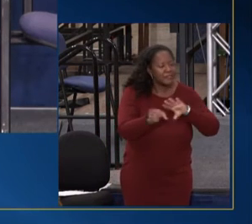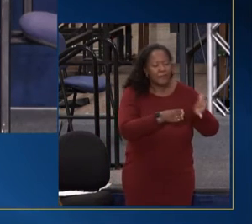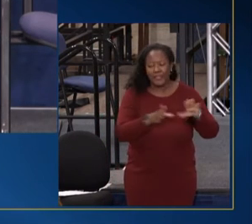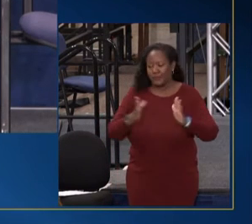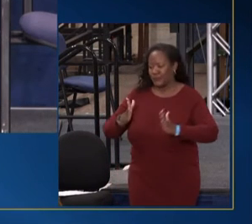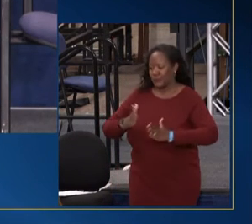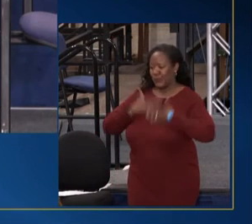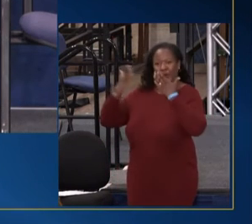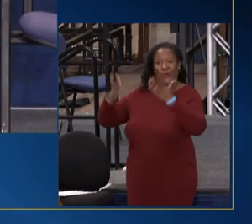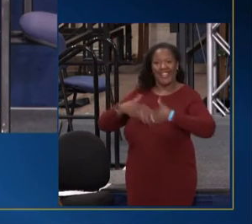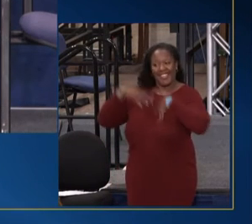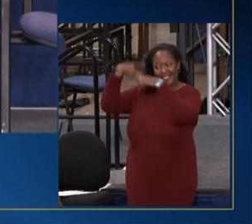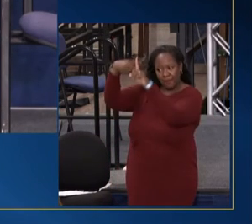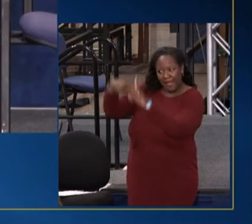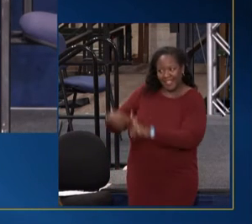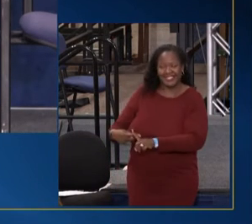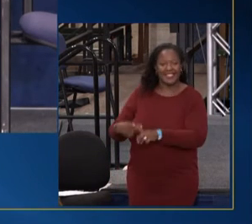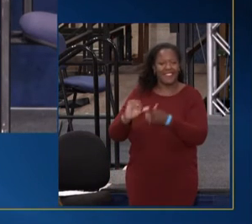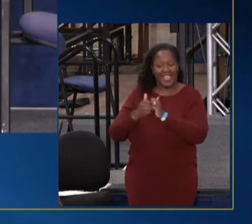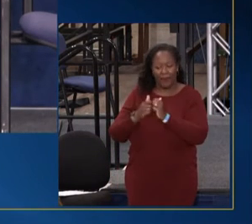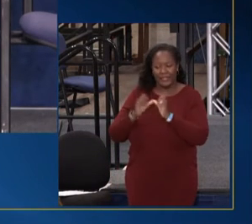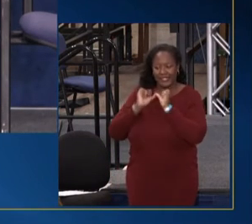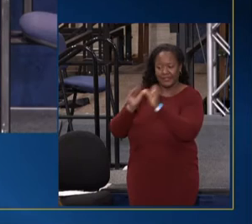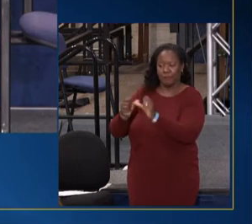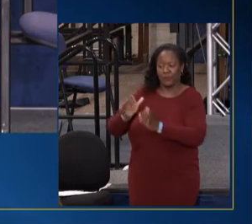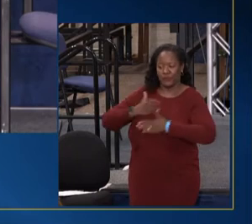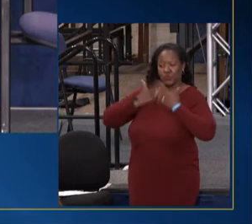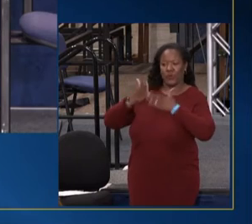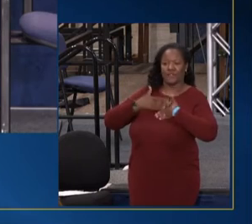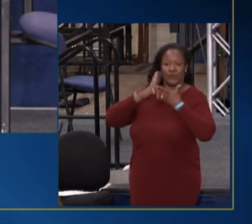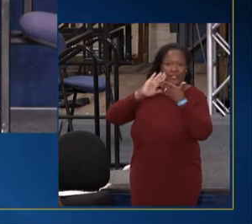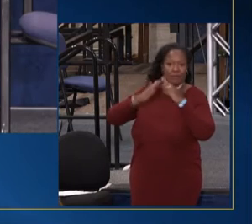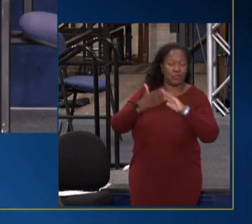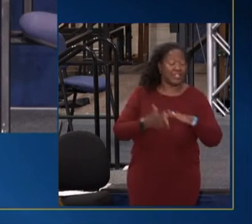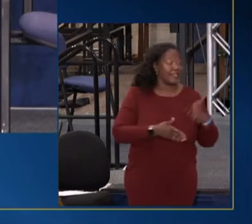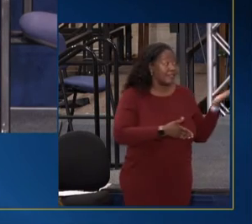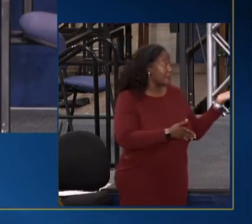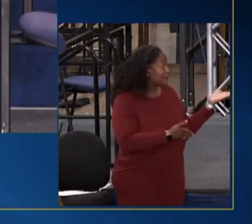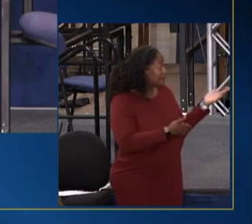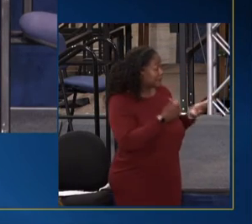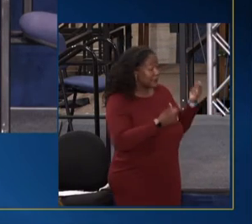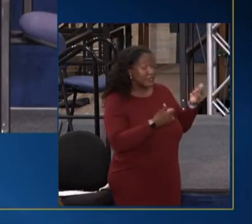strategy can help support the joy of our community. Who wants to take that first?